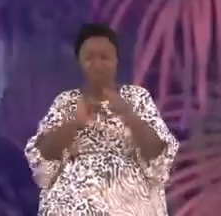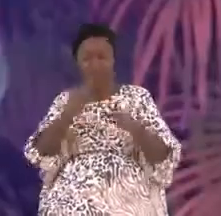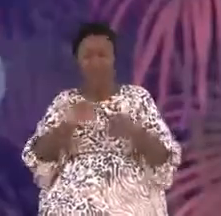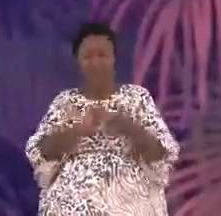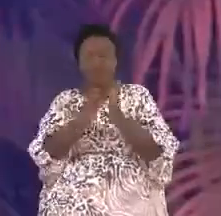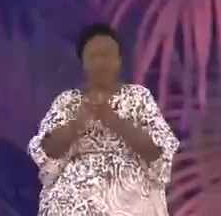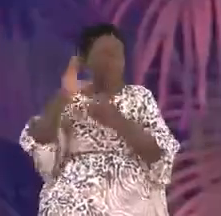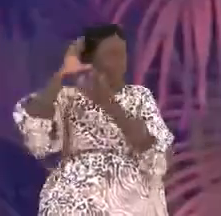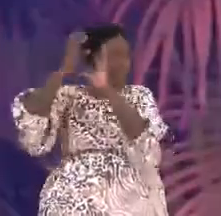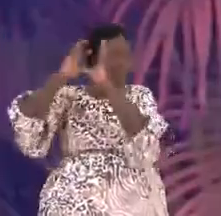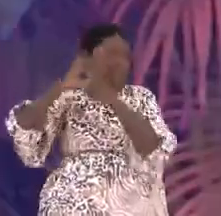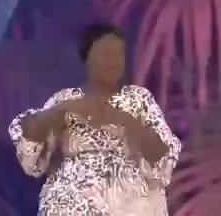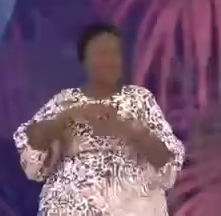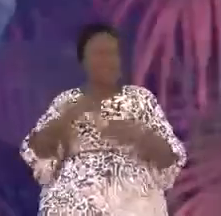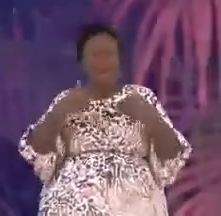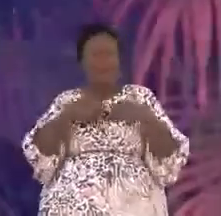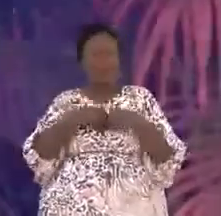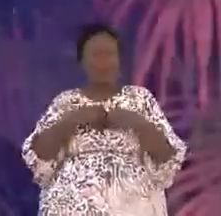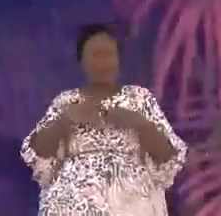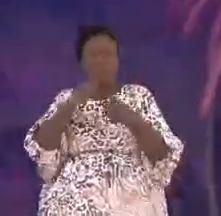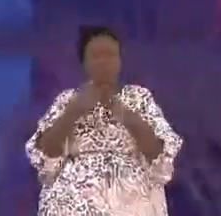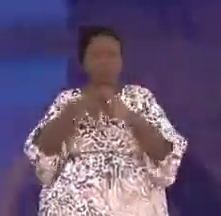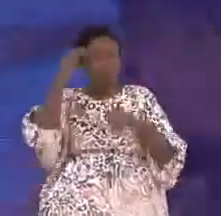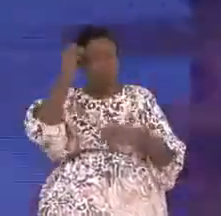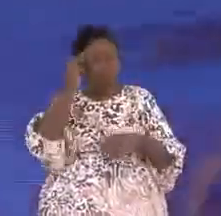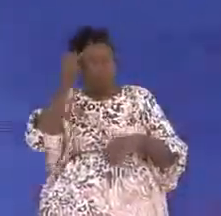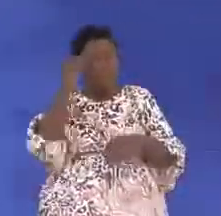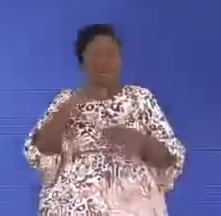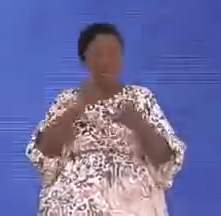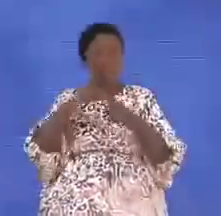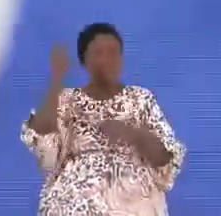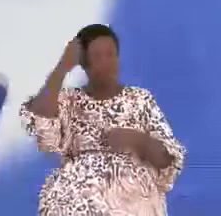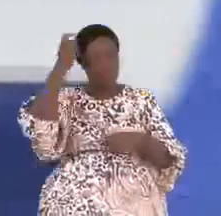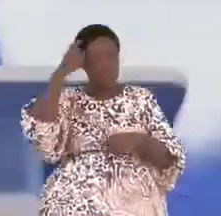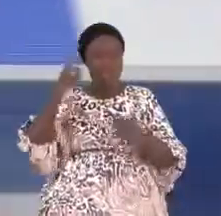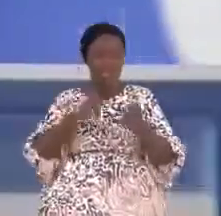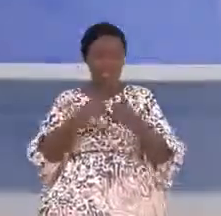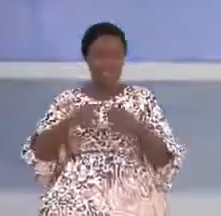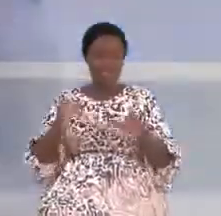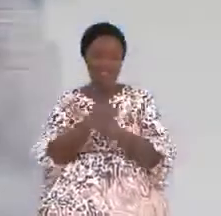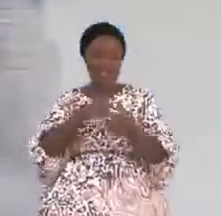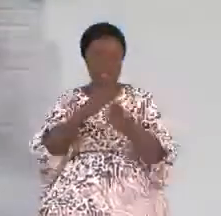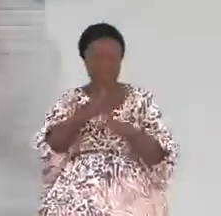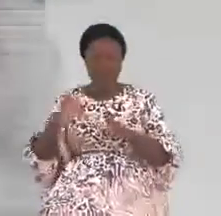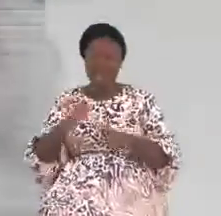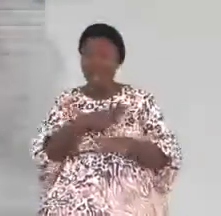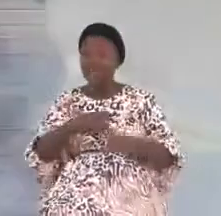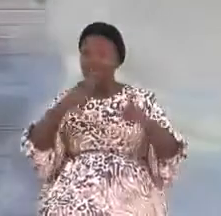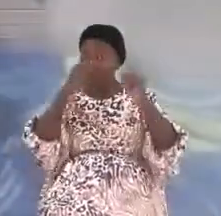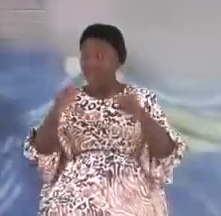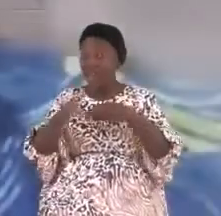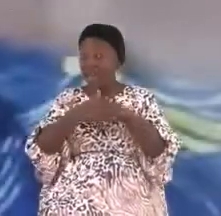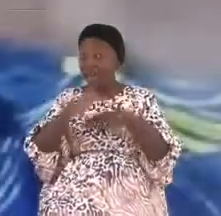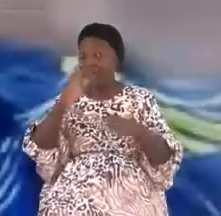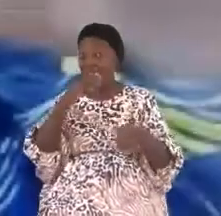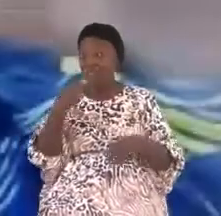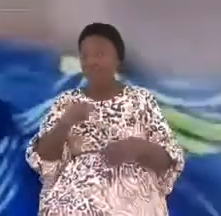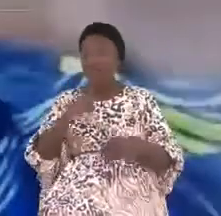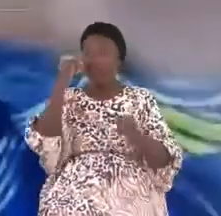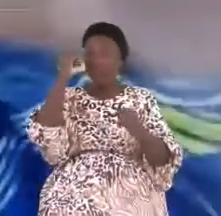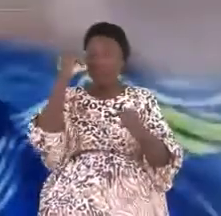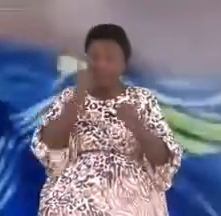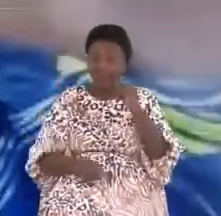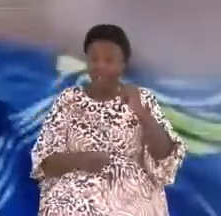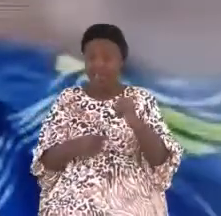major problem take it away and immediately after the final amen all the devils